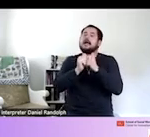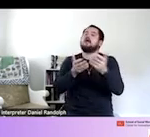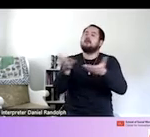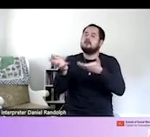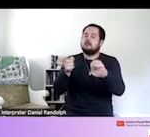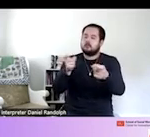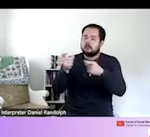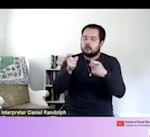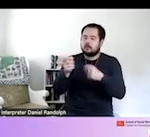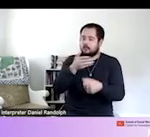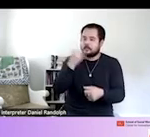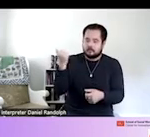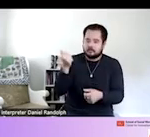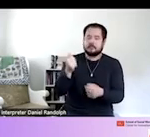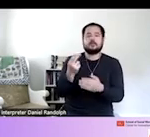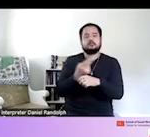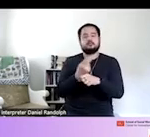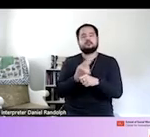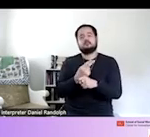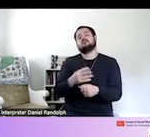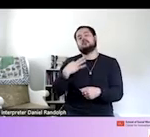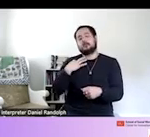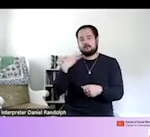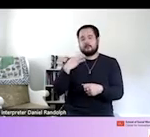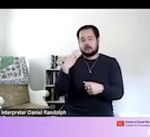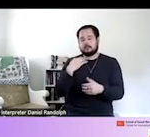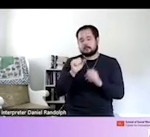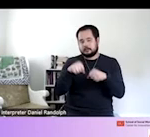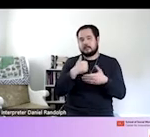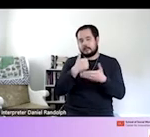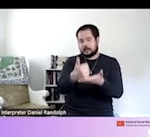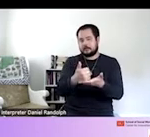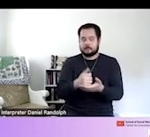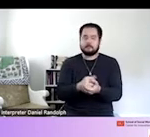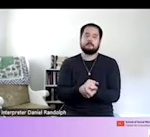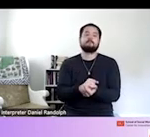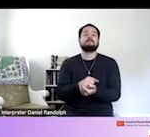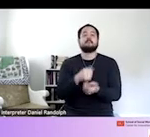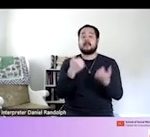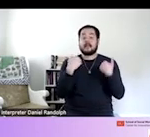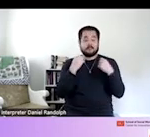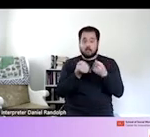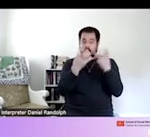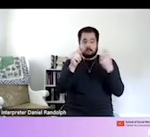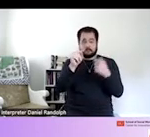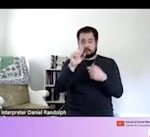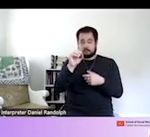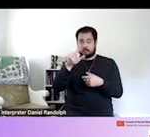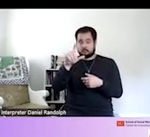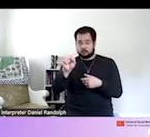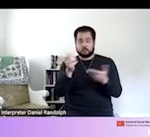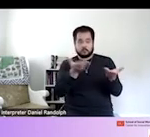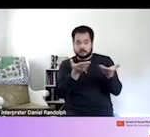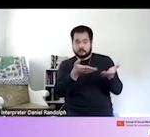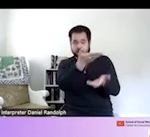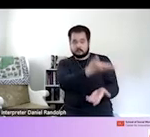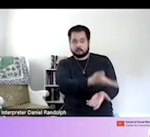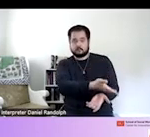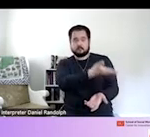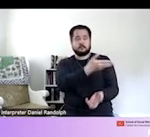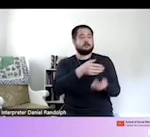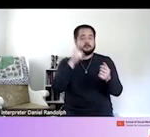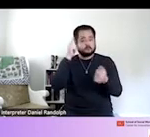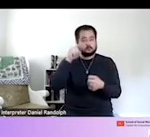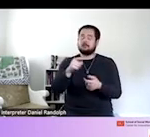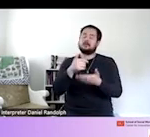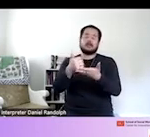of tools there that are available. And this is again something that's available on the mass.gov, but really helpful.